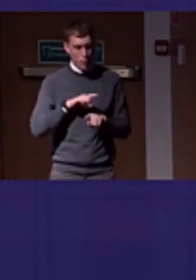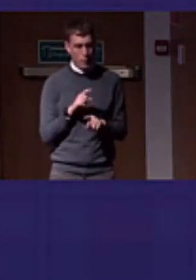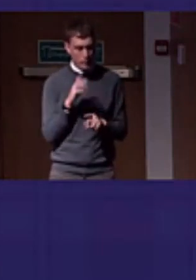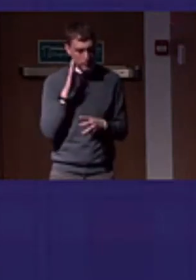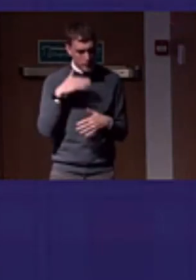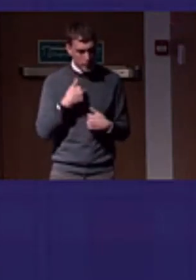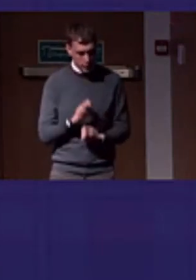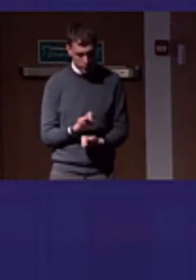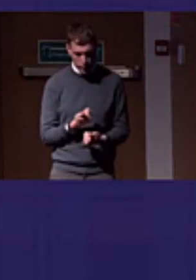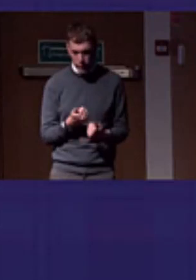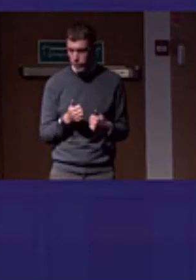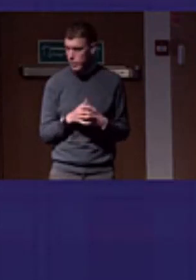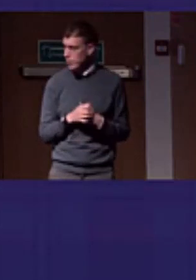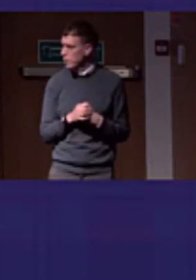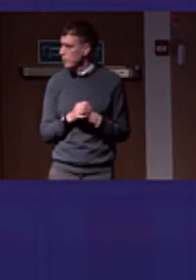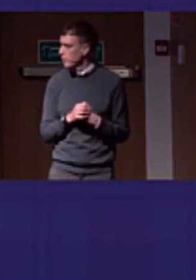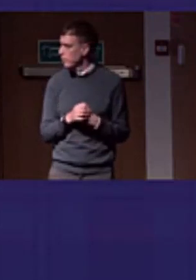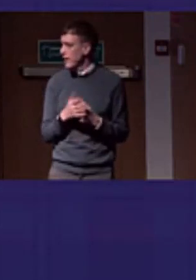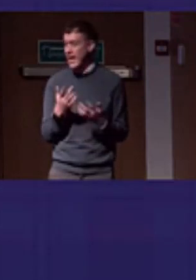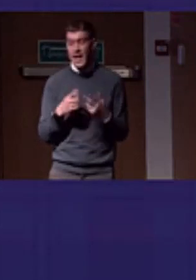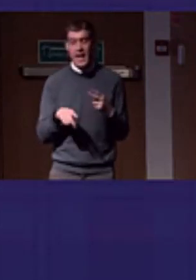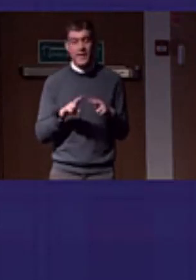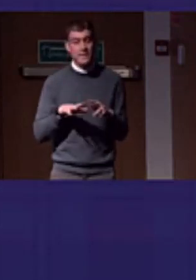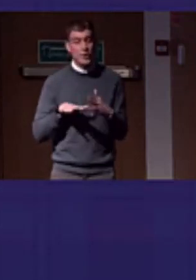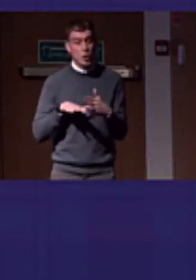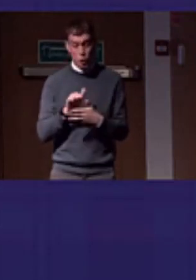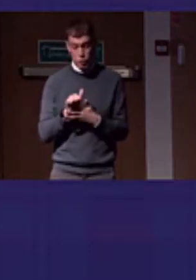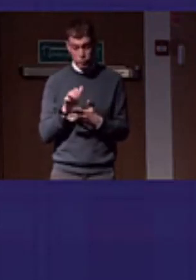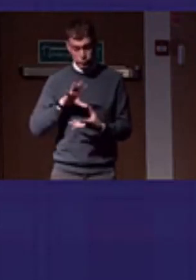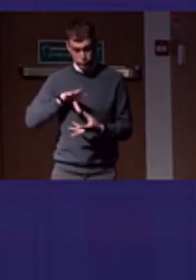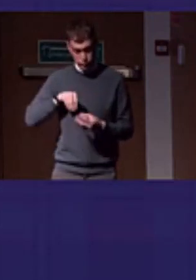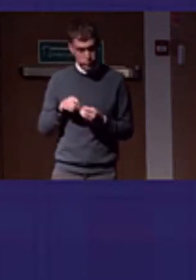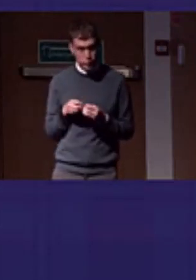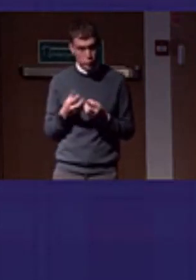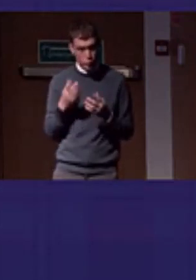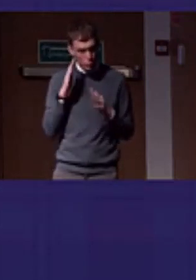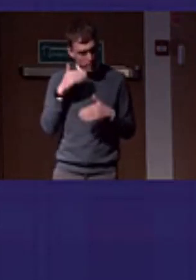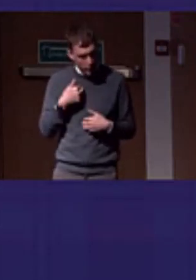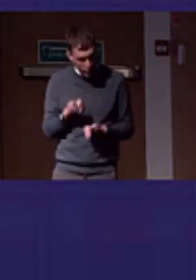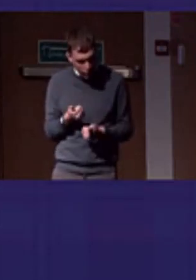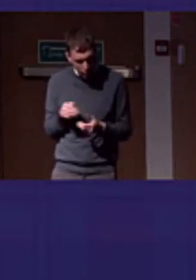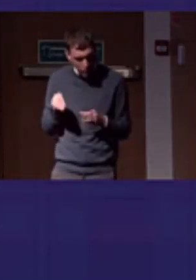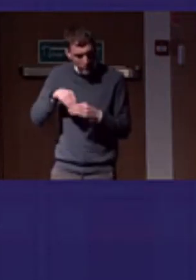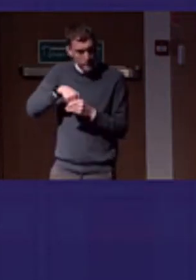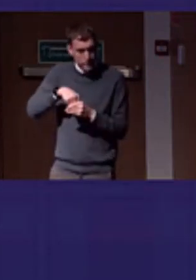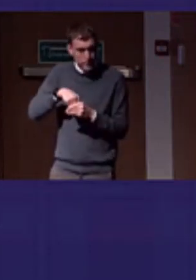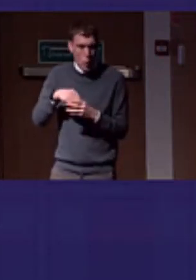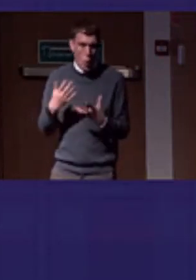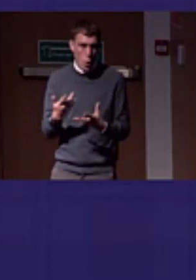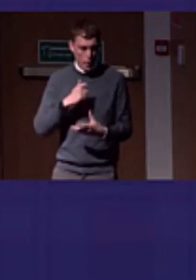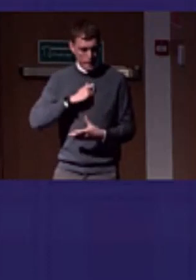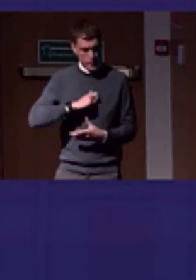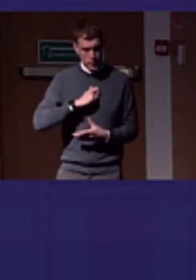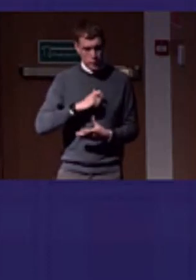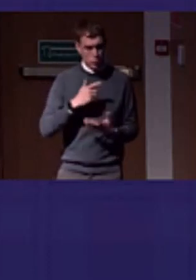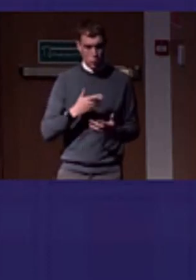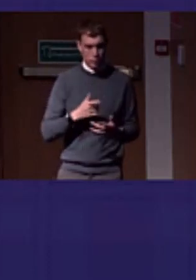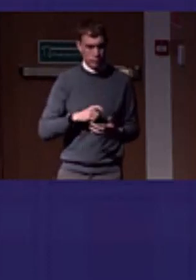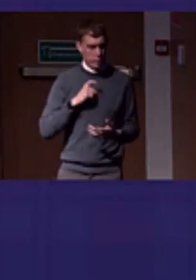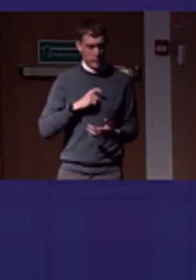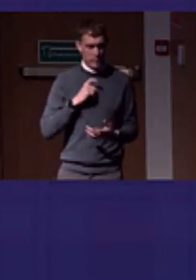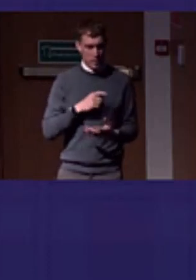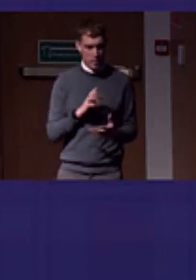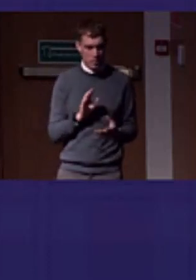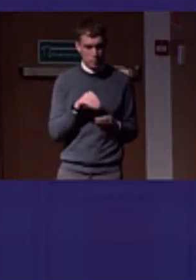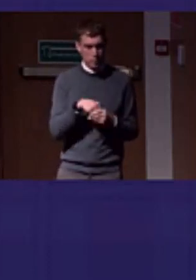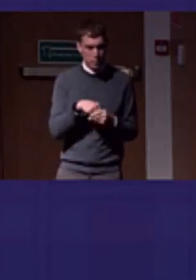If I am in a culture where that is not a topic, mental health, or I'm a person who's not comfortable bringing it up,